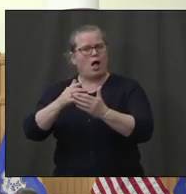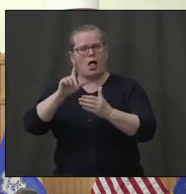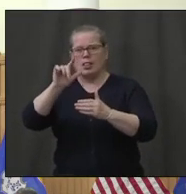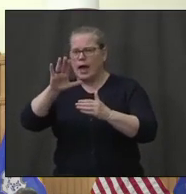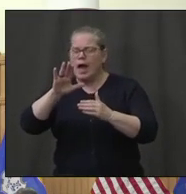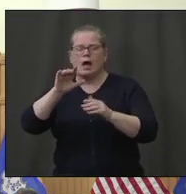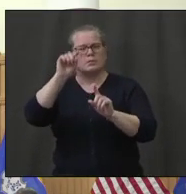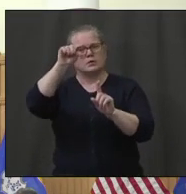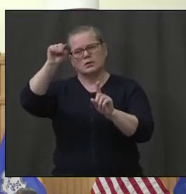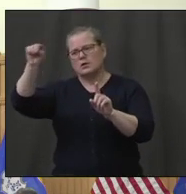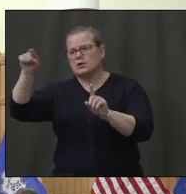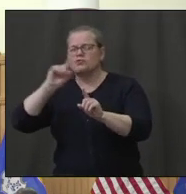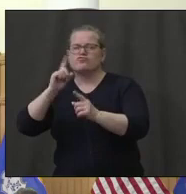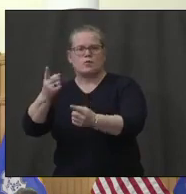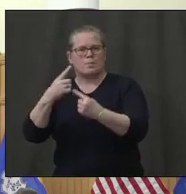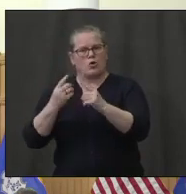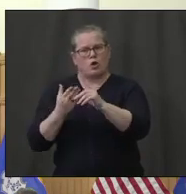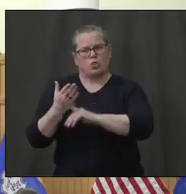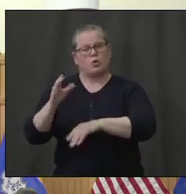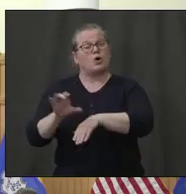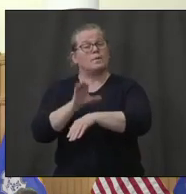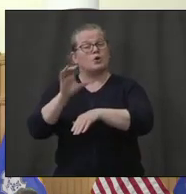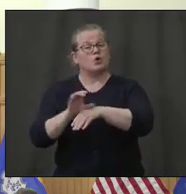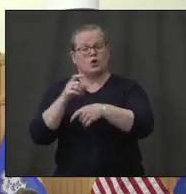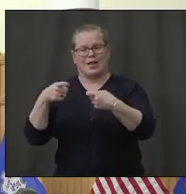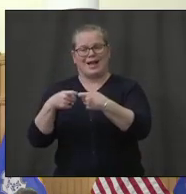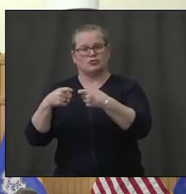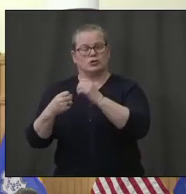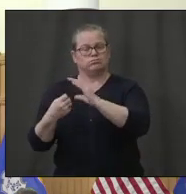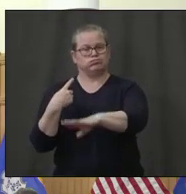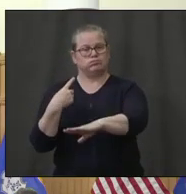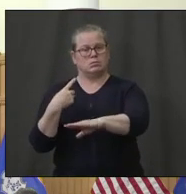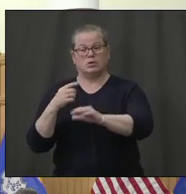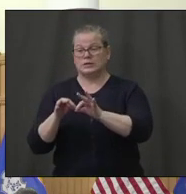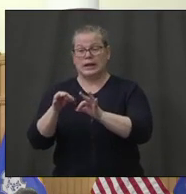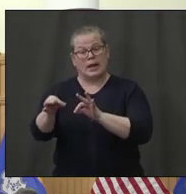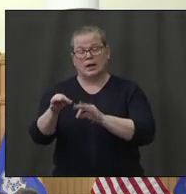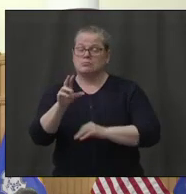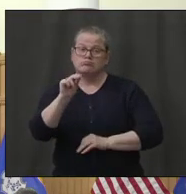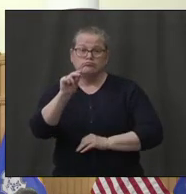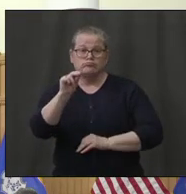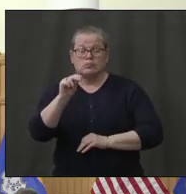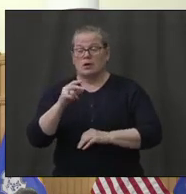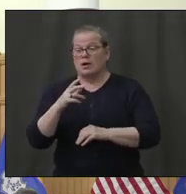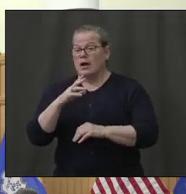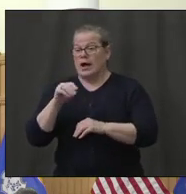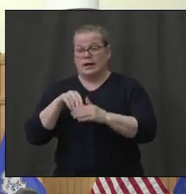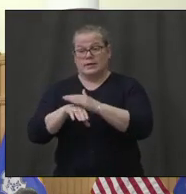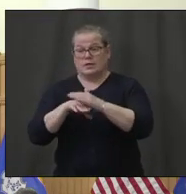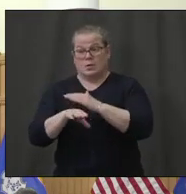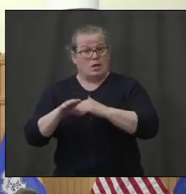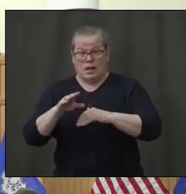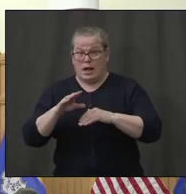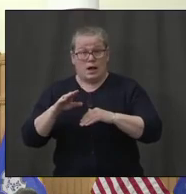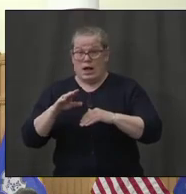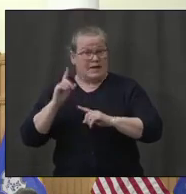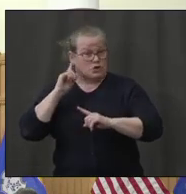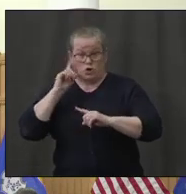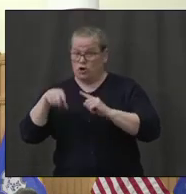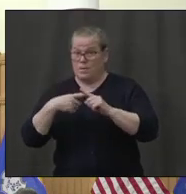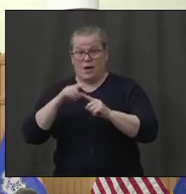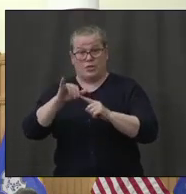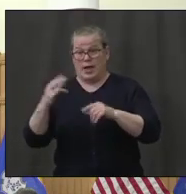from a Quest or a LabCorp, and it's brought right into our system and accessible by local health. I'm not aware of a 7-day